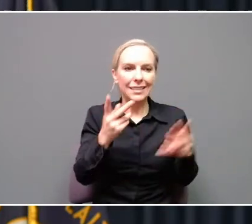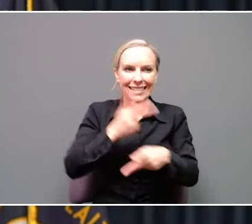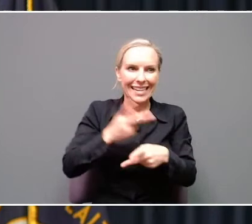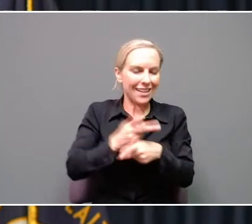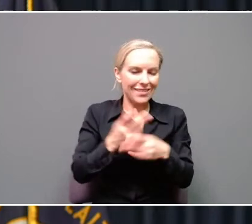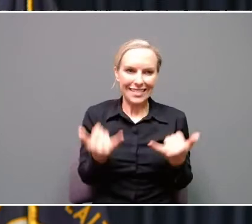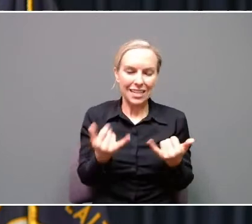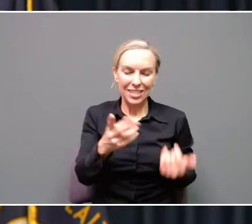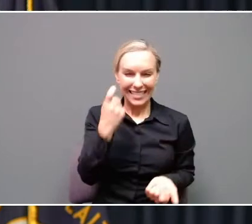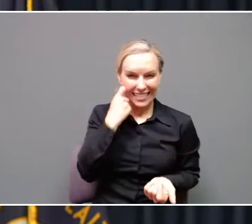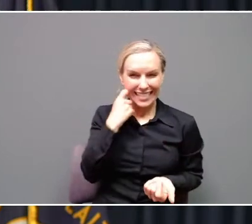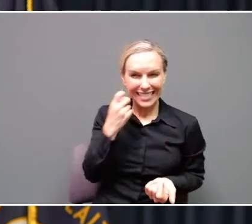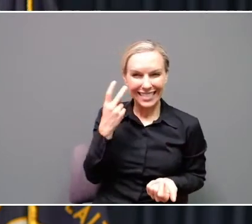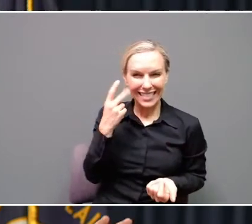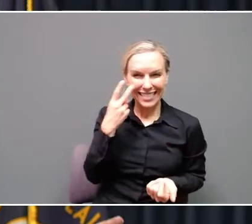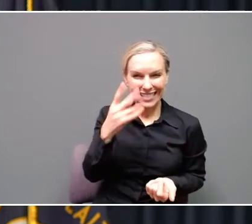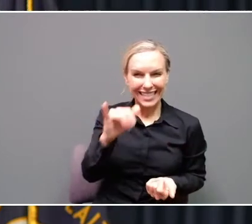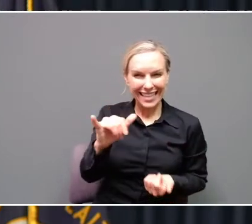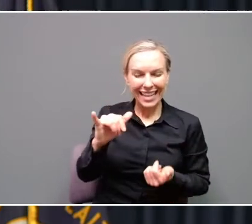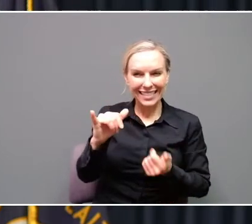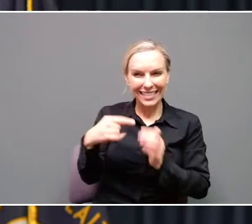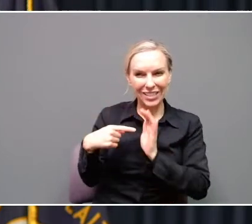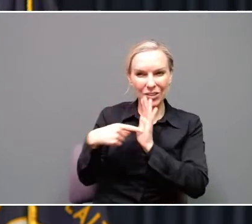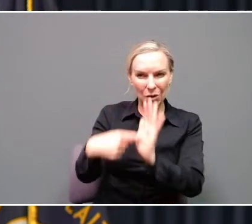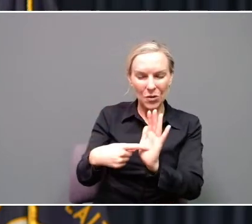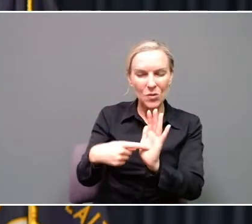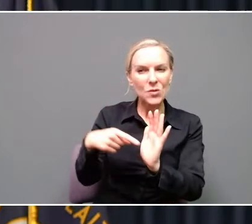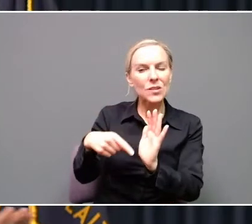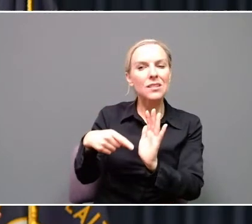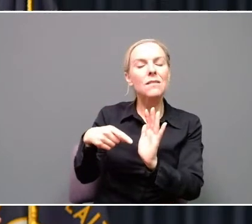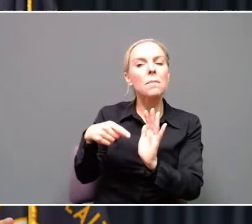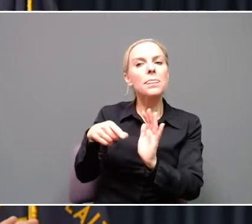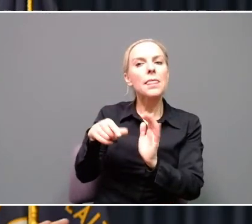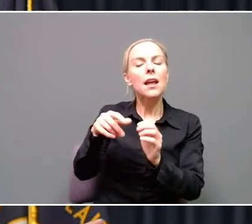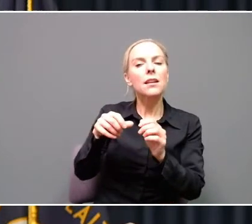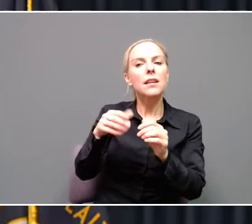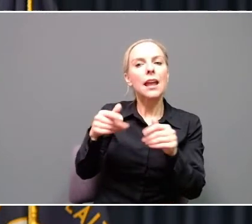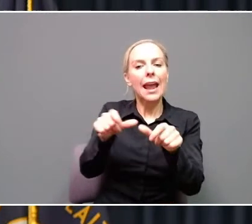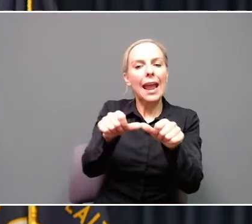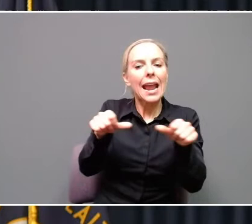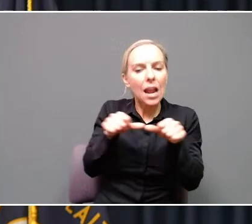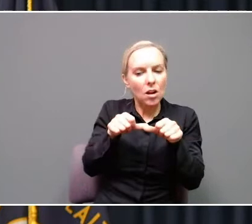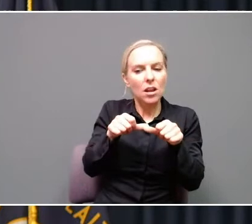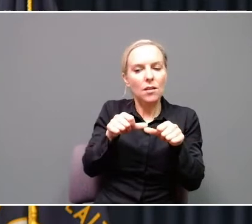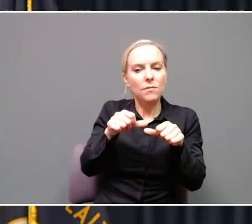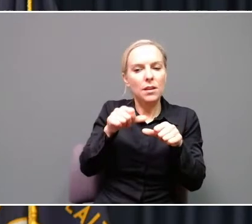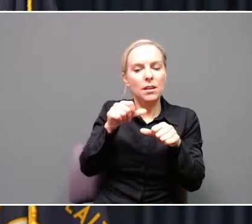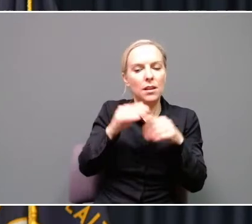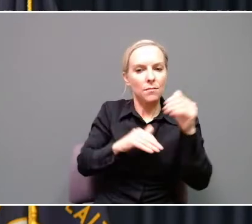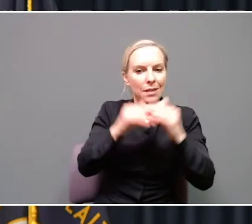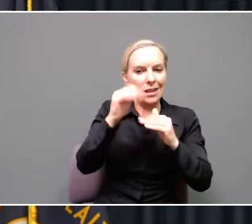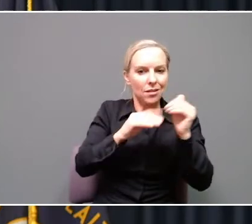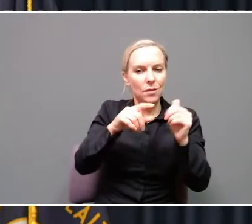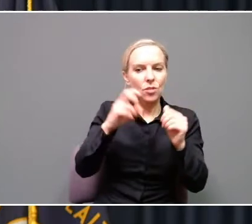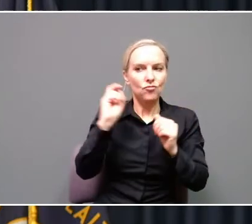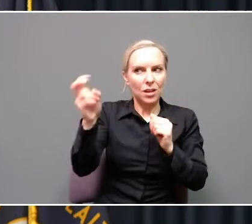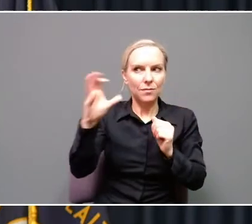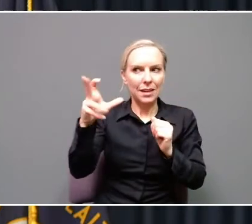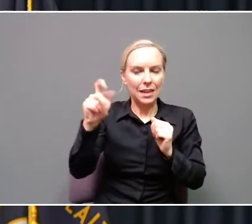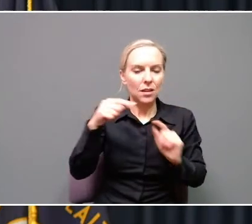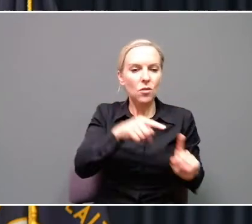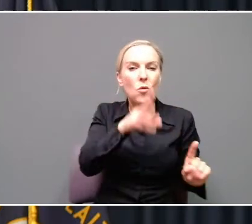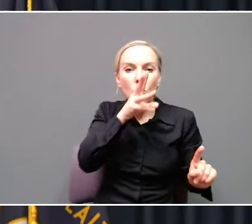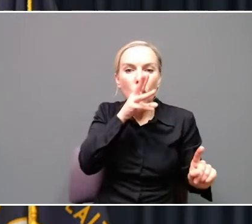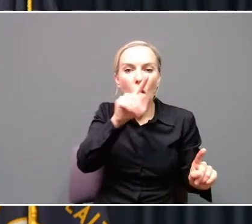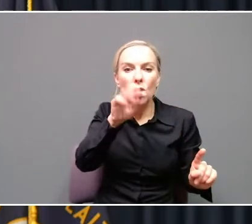ago was an area being built by the transportation cabinet, so those National Guard water trucks can pull